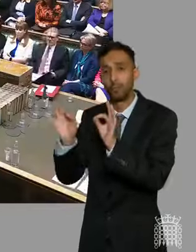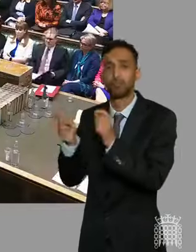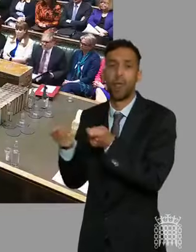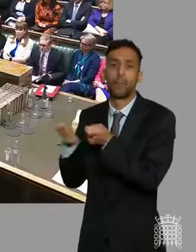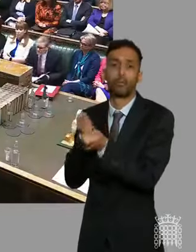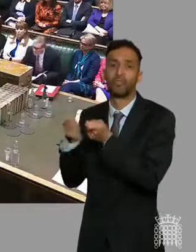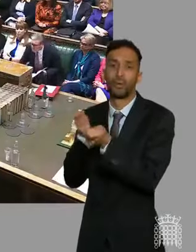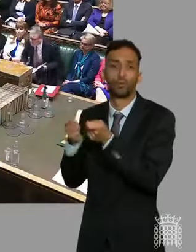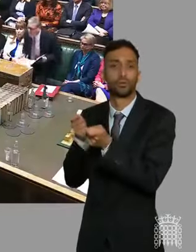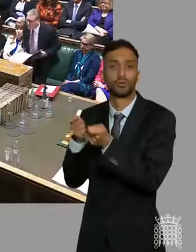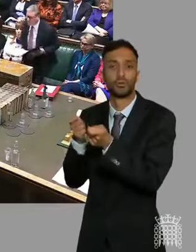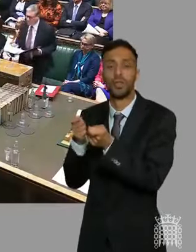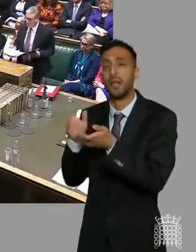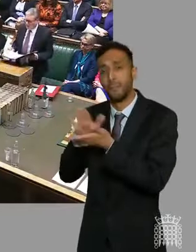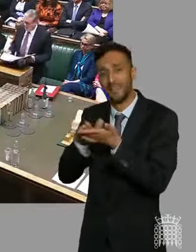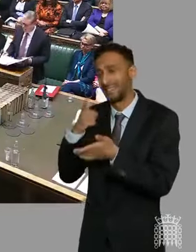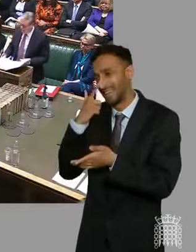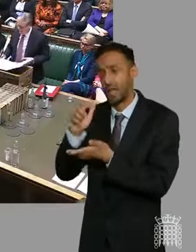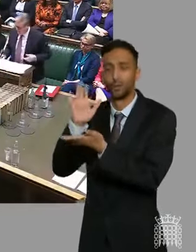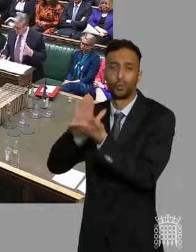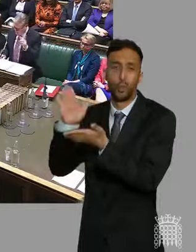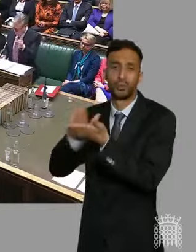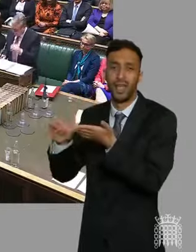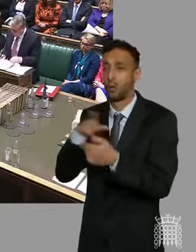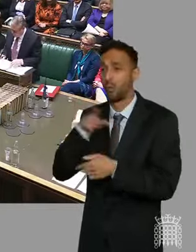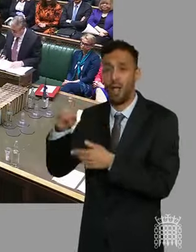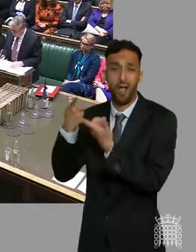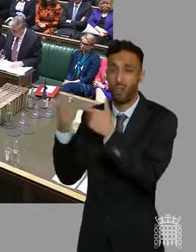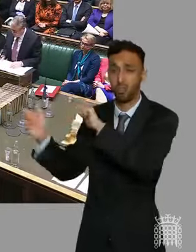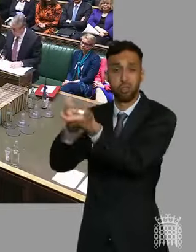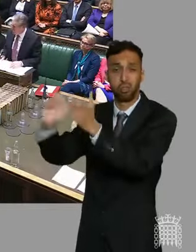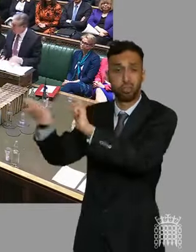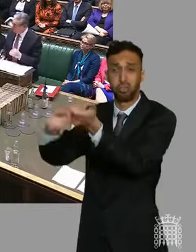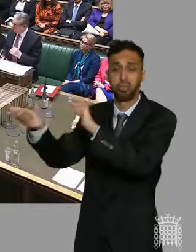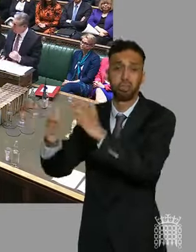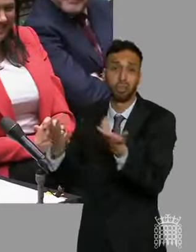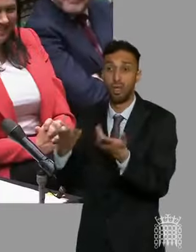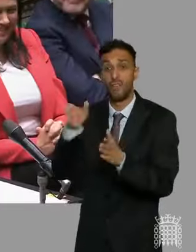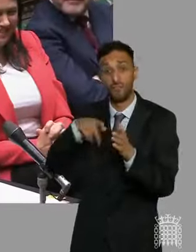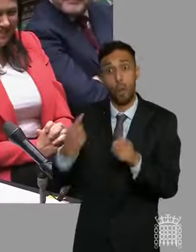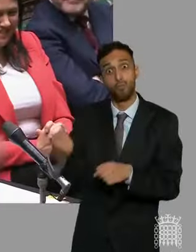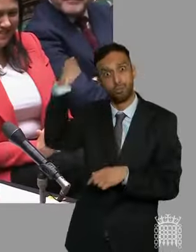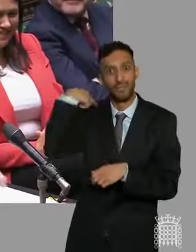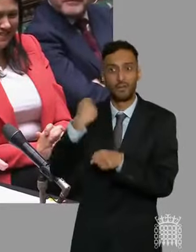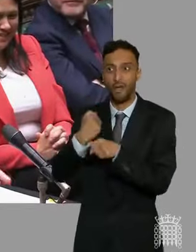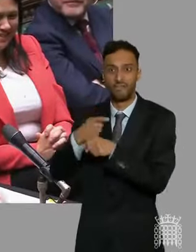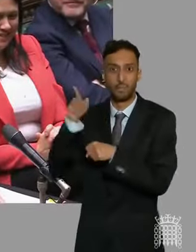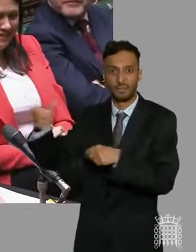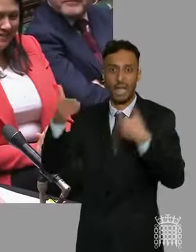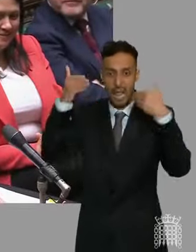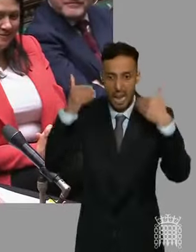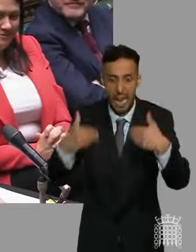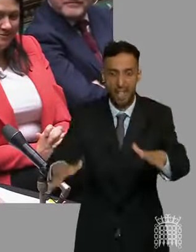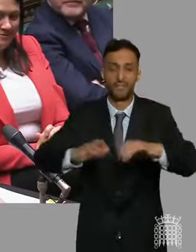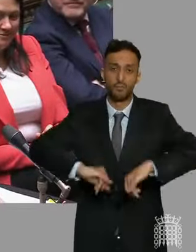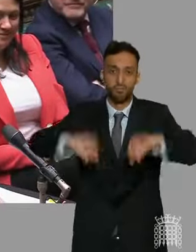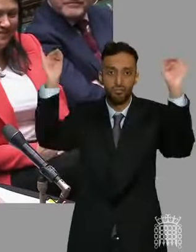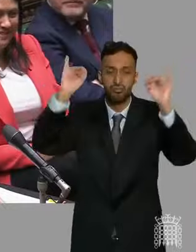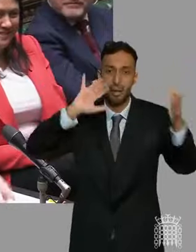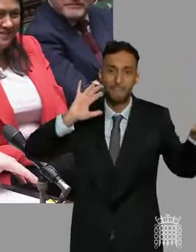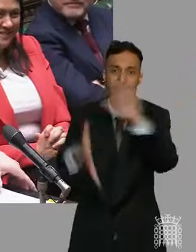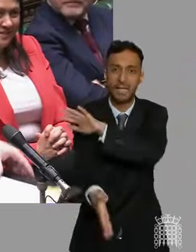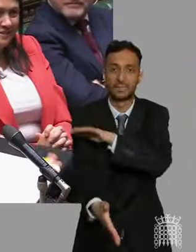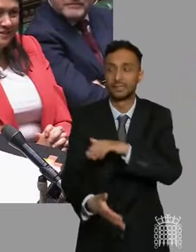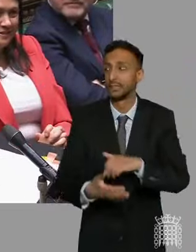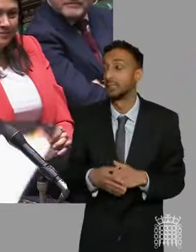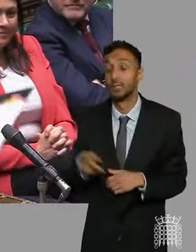left? Well, he's certainly right about the mess that lot made. We've obviously got the water bill. It's got very strong measures in it,